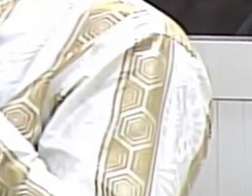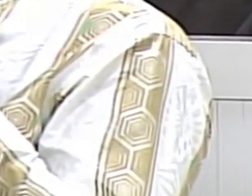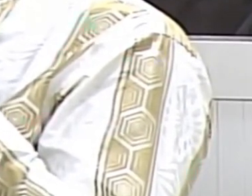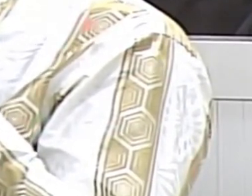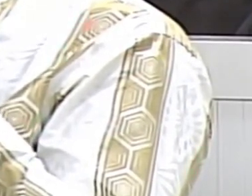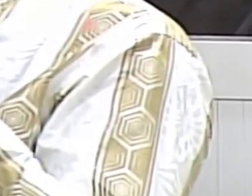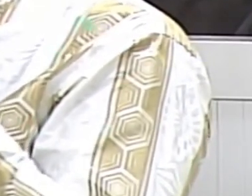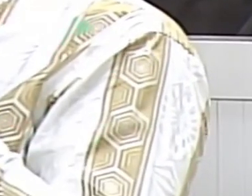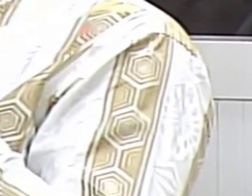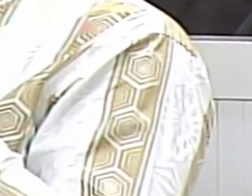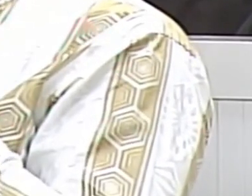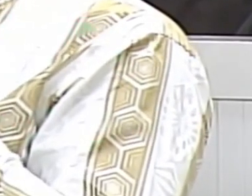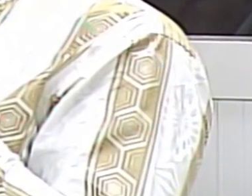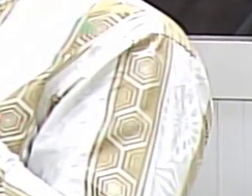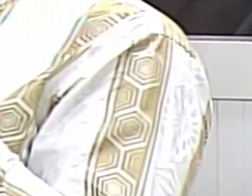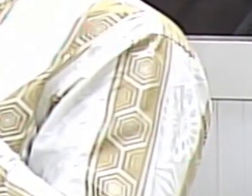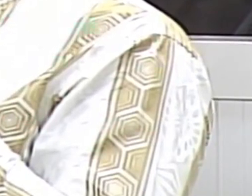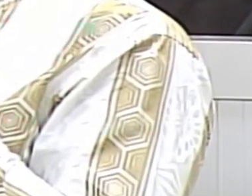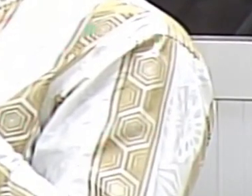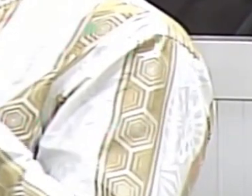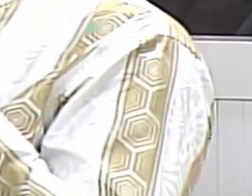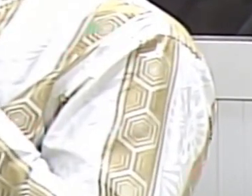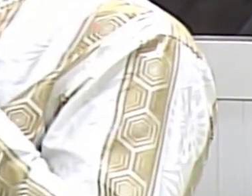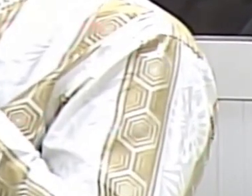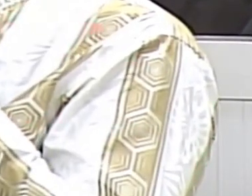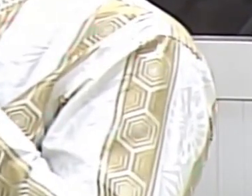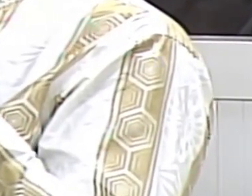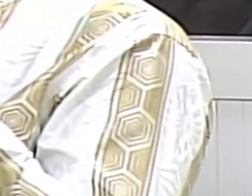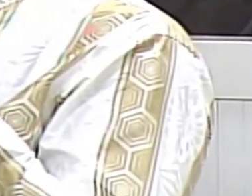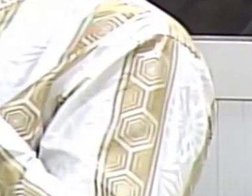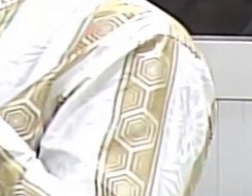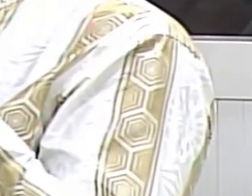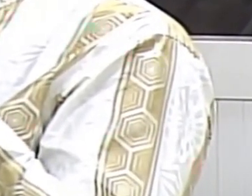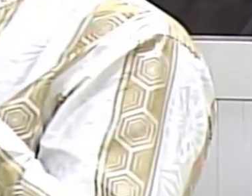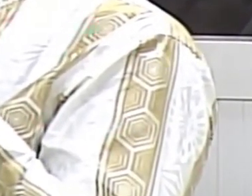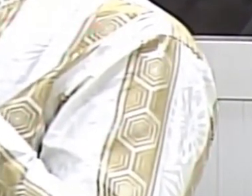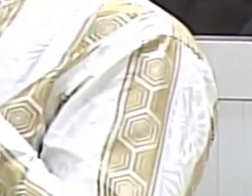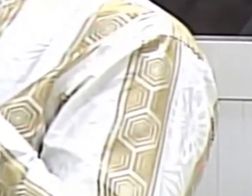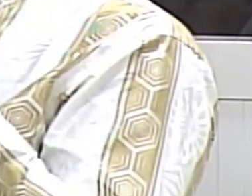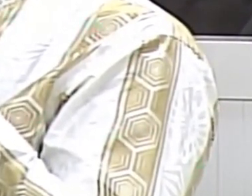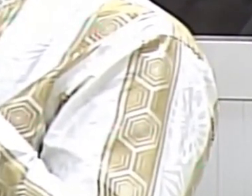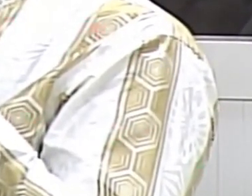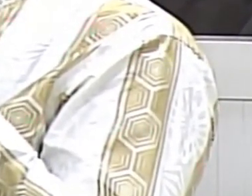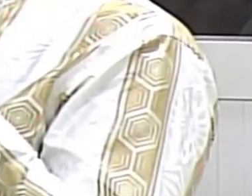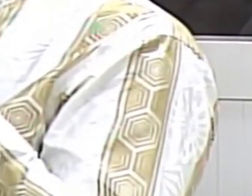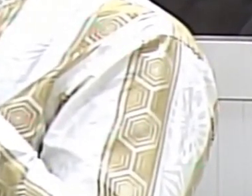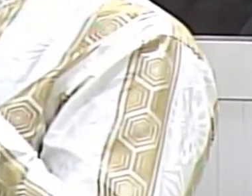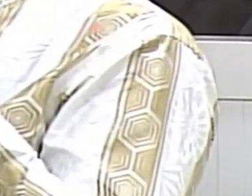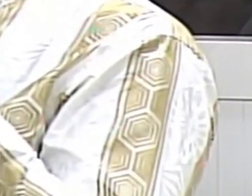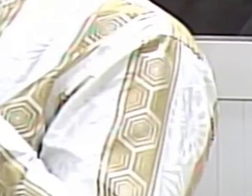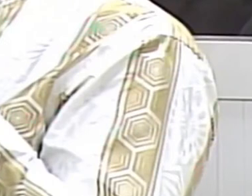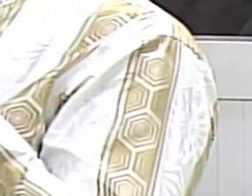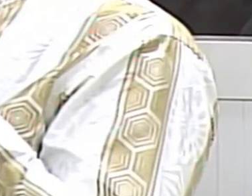Ibrahima Chongan. Deputy Inspector General of Police. More Deputy Inspector General of Police.